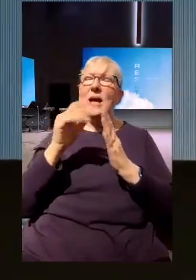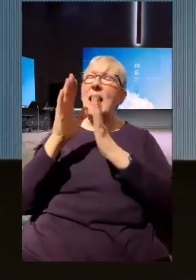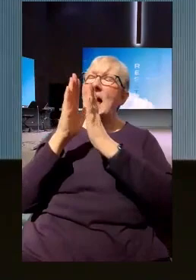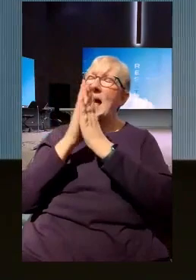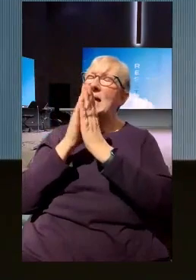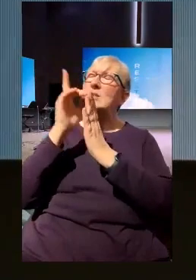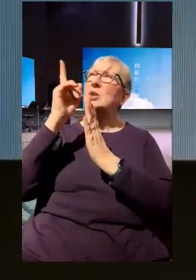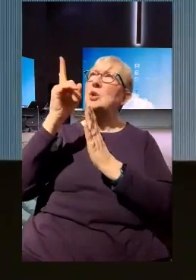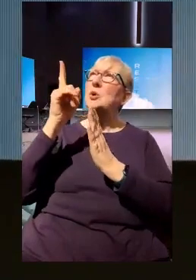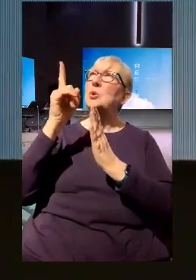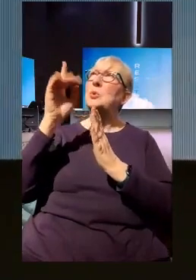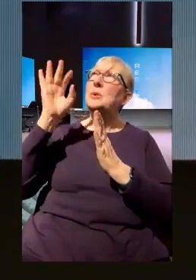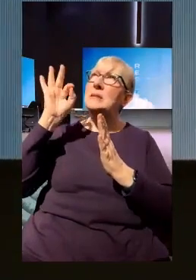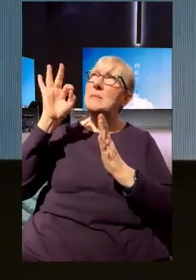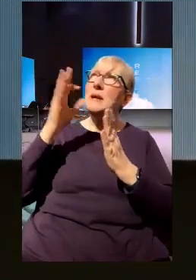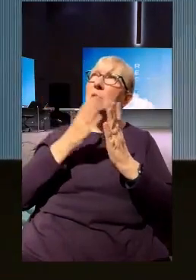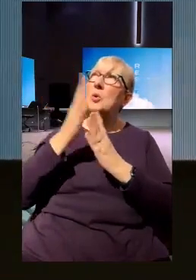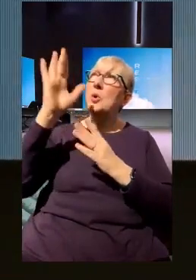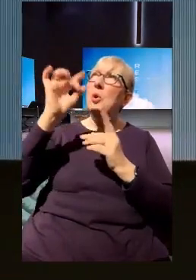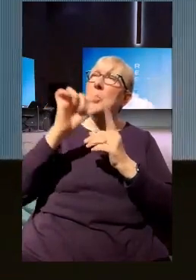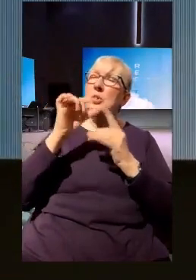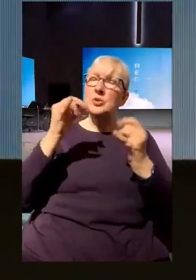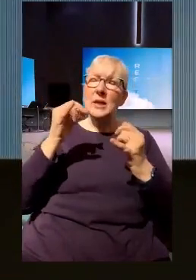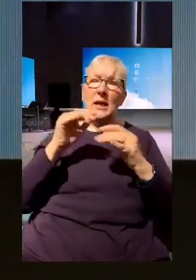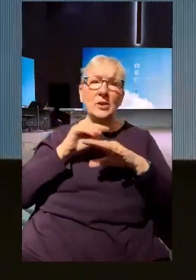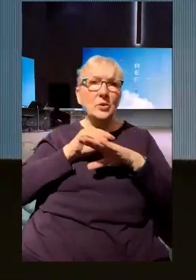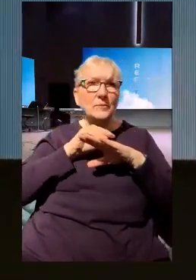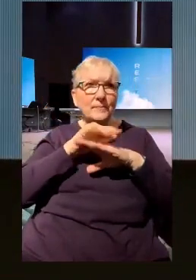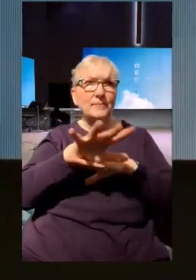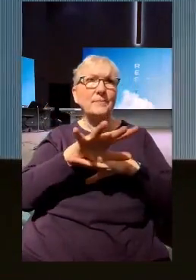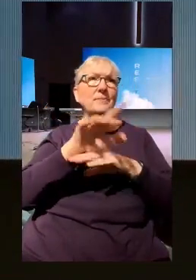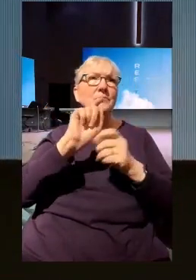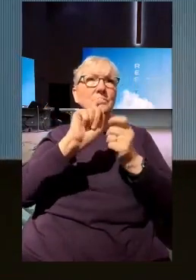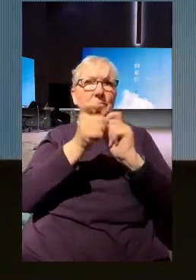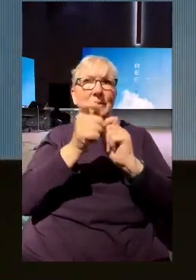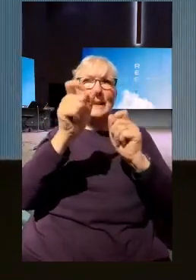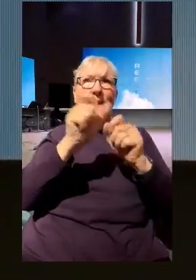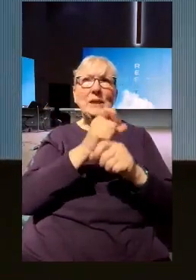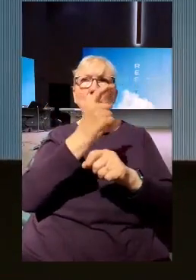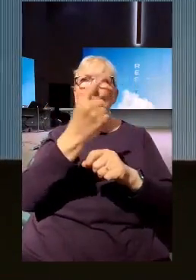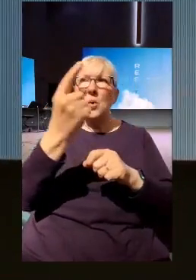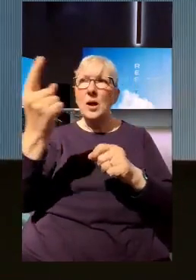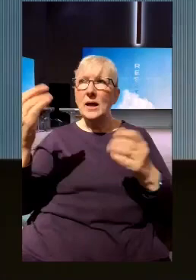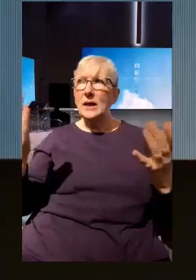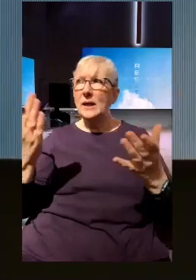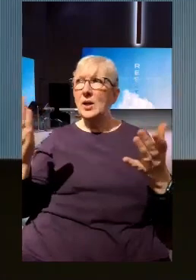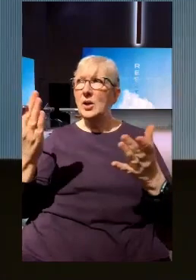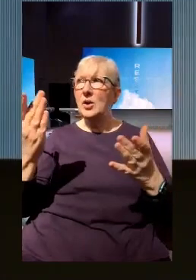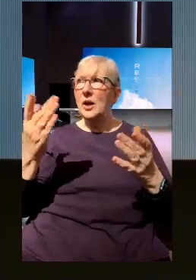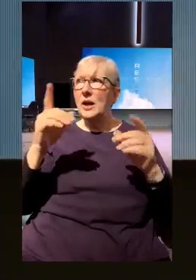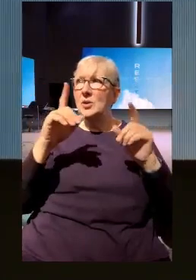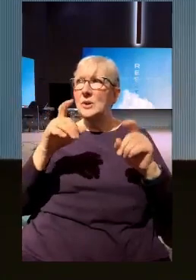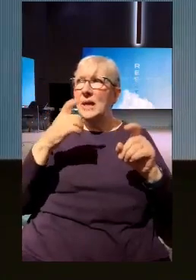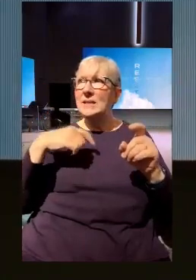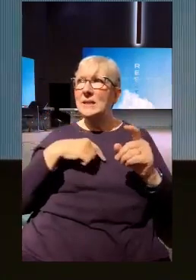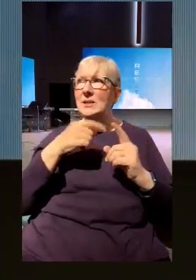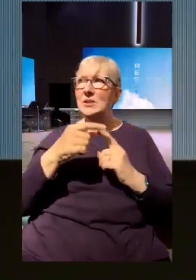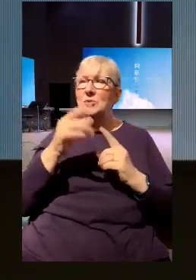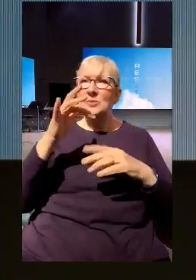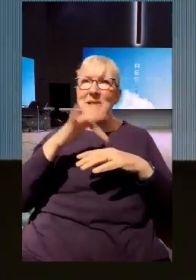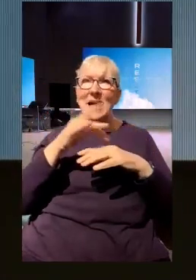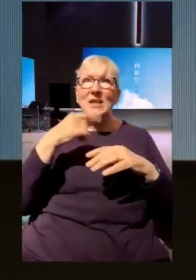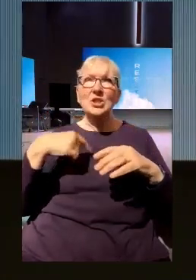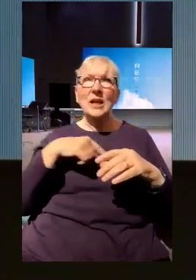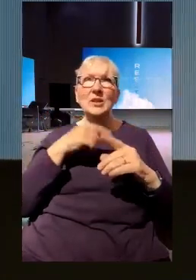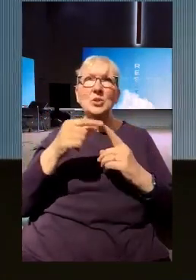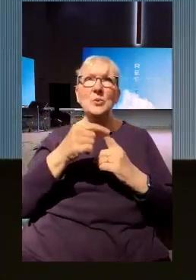speak through your words today to transform each one of us and to touch us uniquely where we need to be touched with